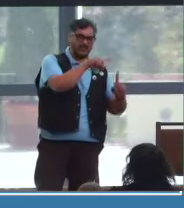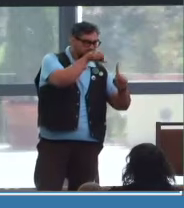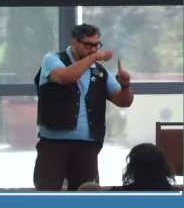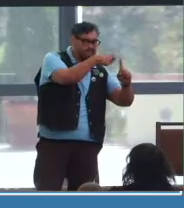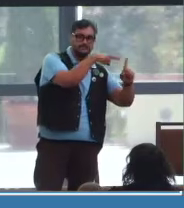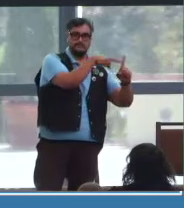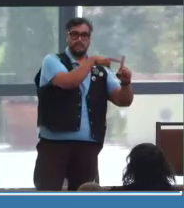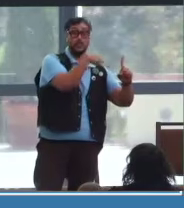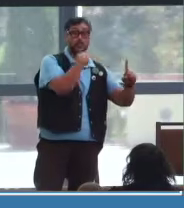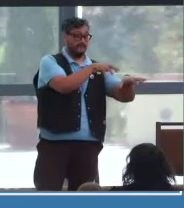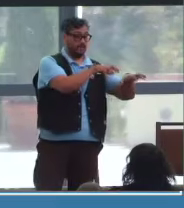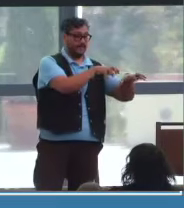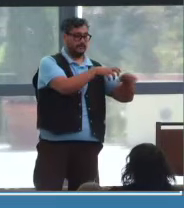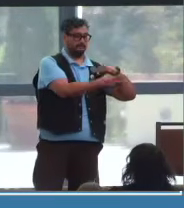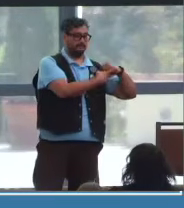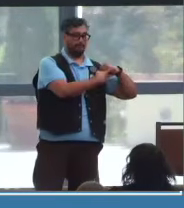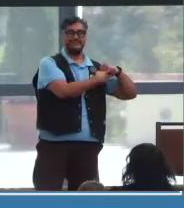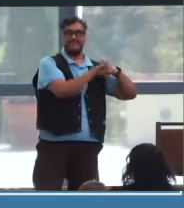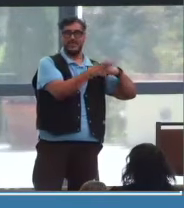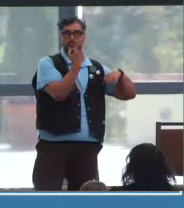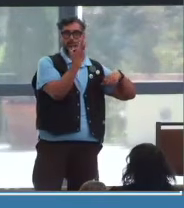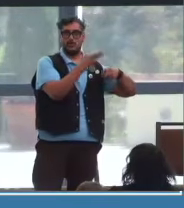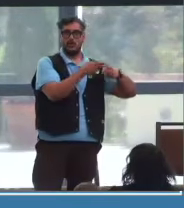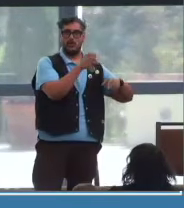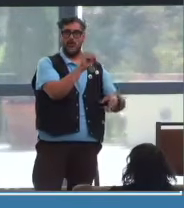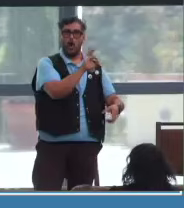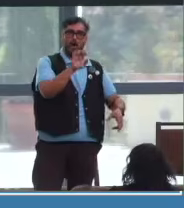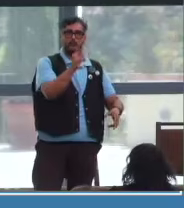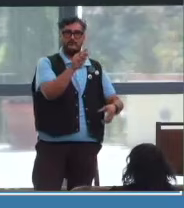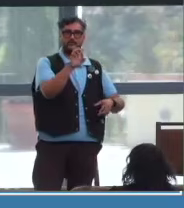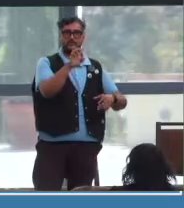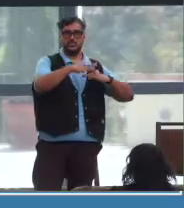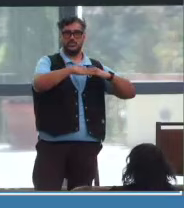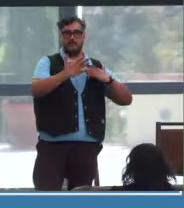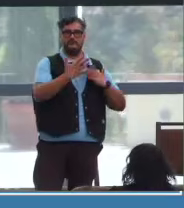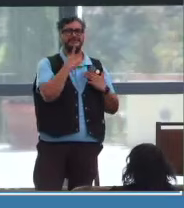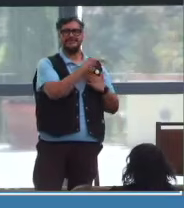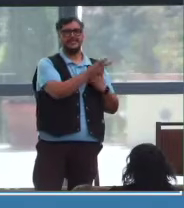and bank them, and they're ready, and that's why they're called off the shelf. So they're ready for immediate infusion.